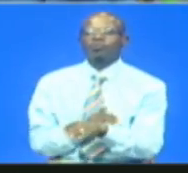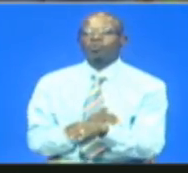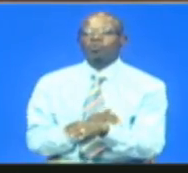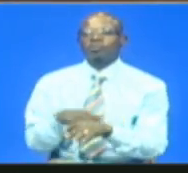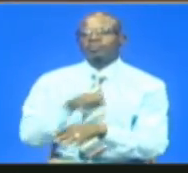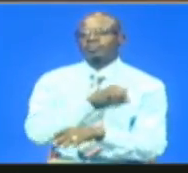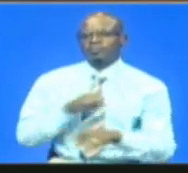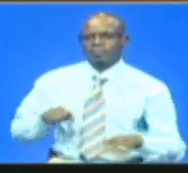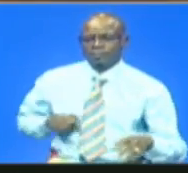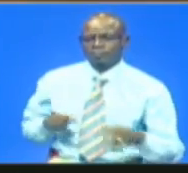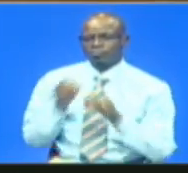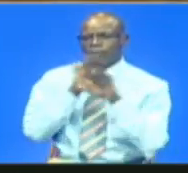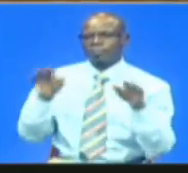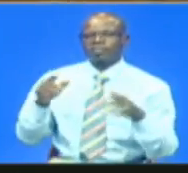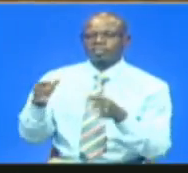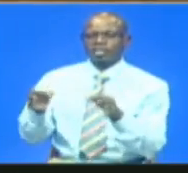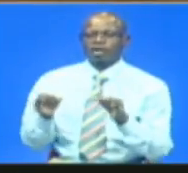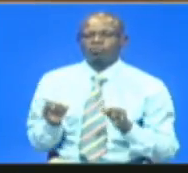Committee.